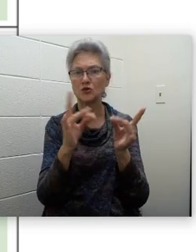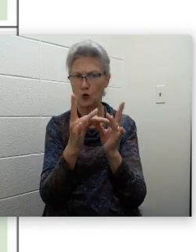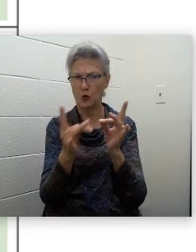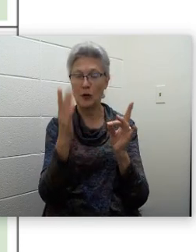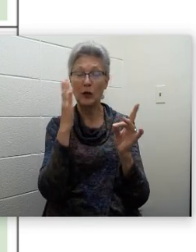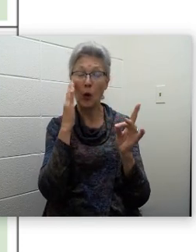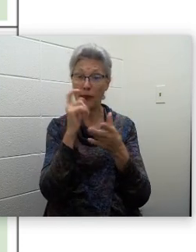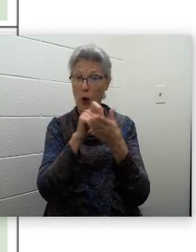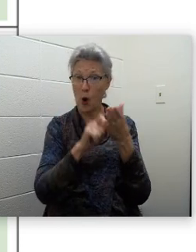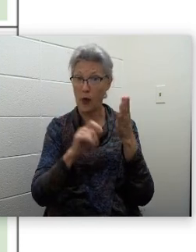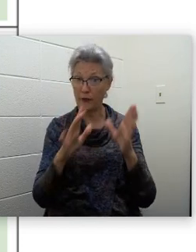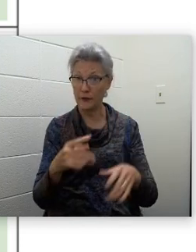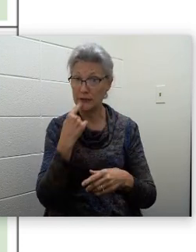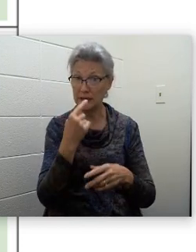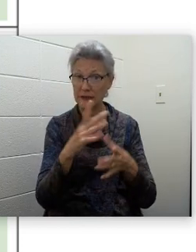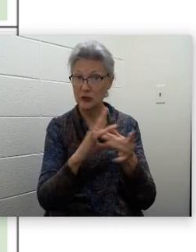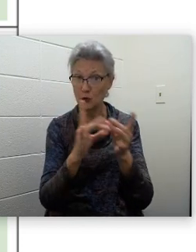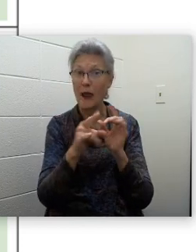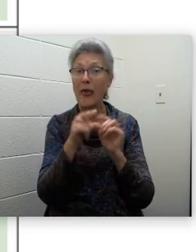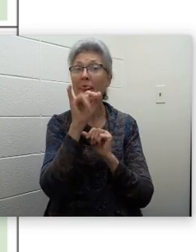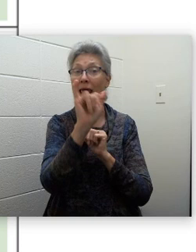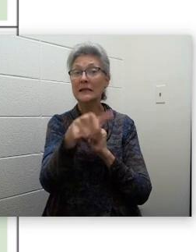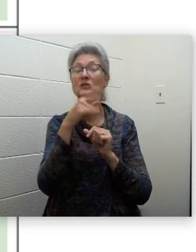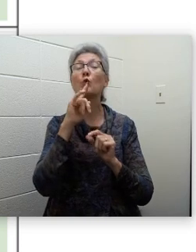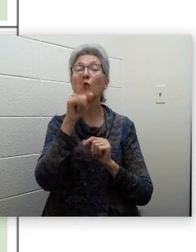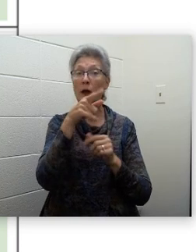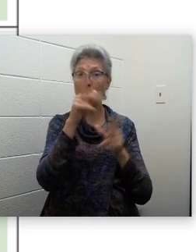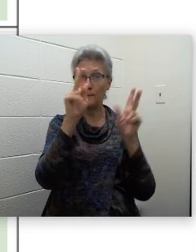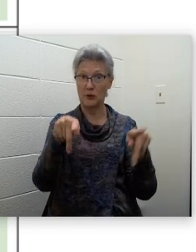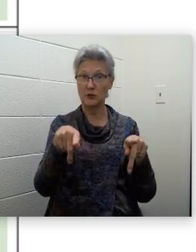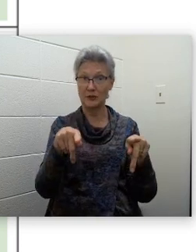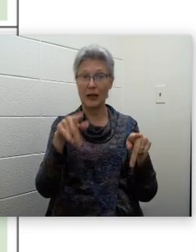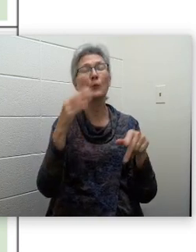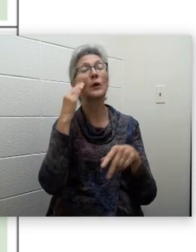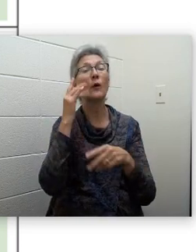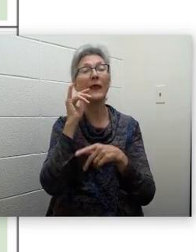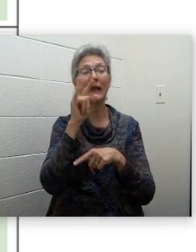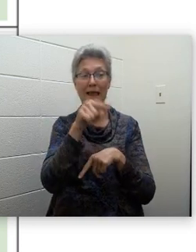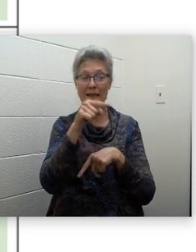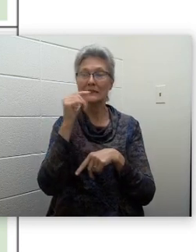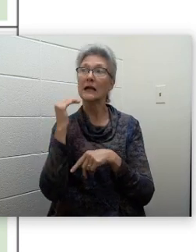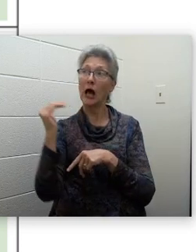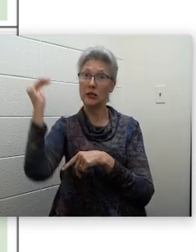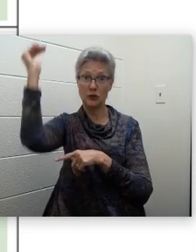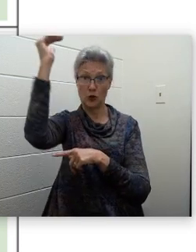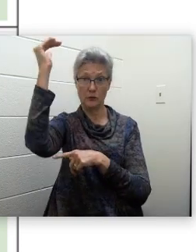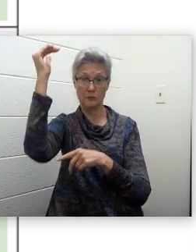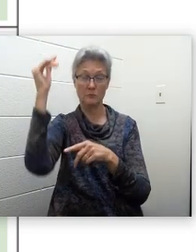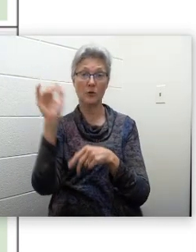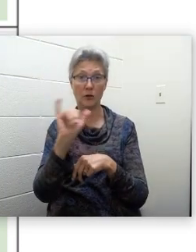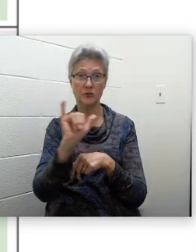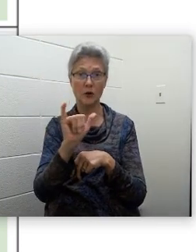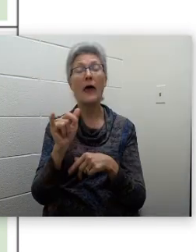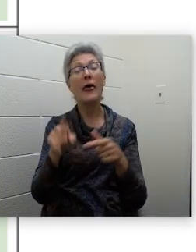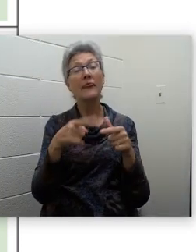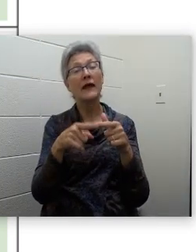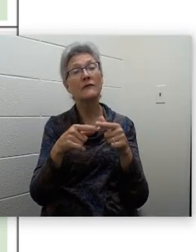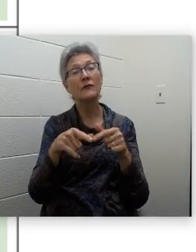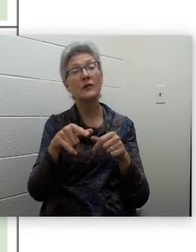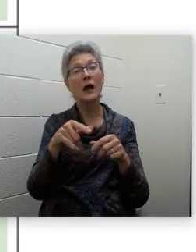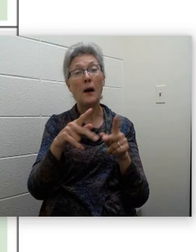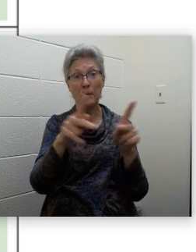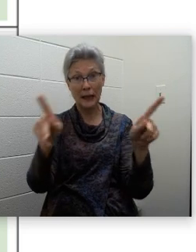the story, and he's a real person. We also know that he's an adult in this setting. Then for the